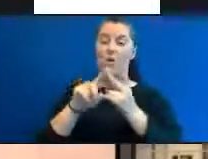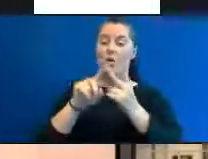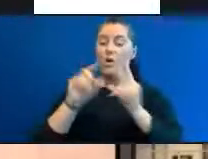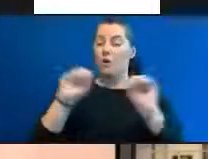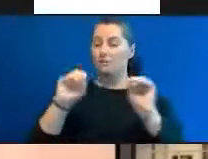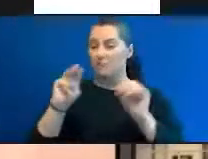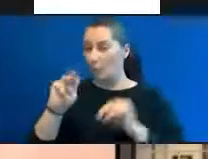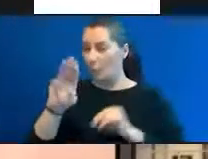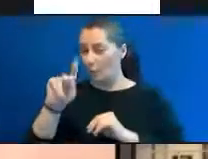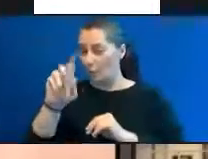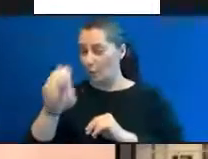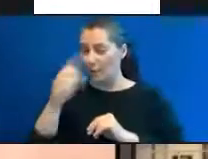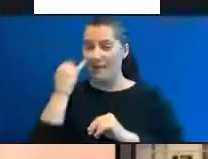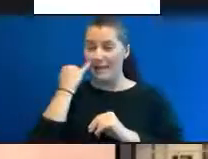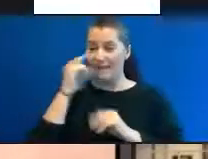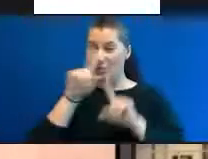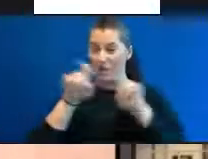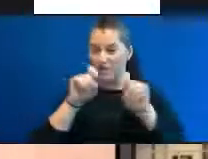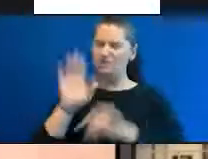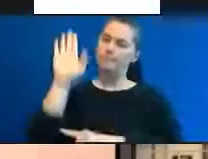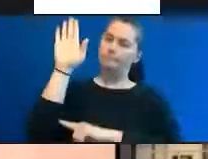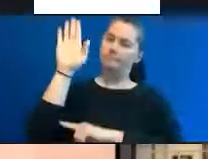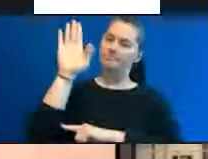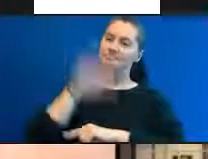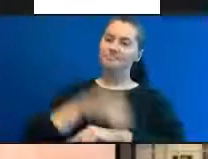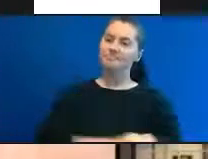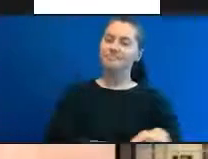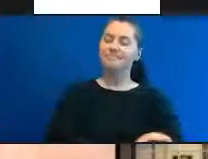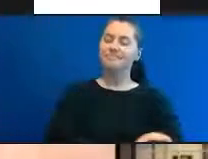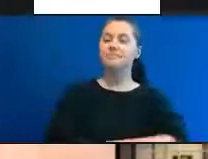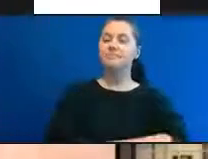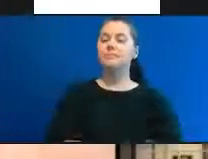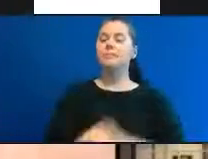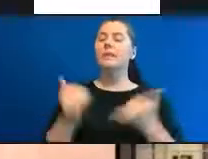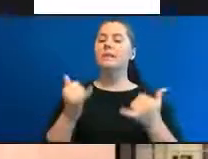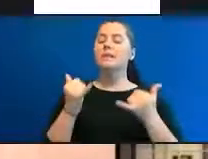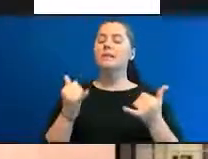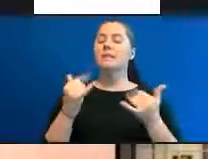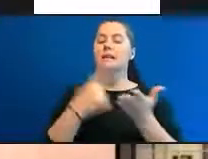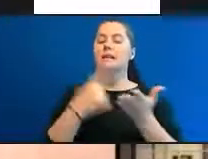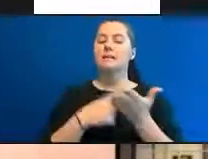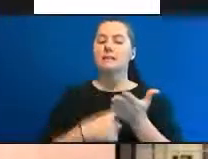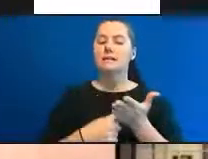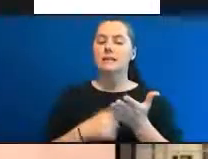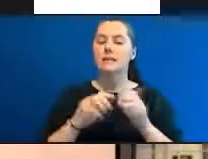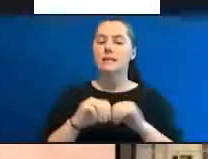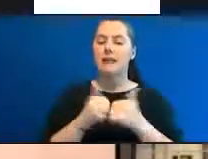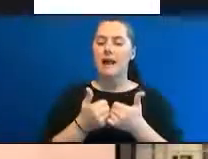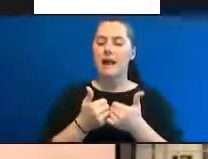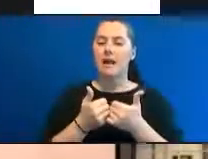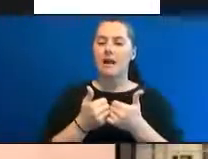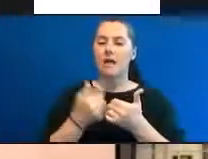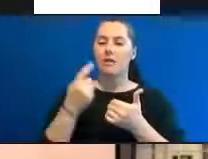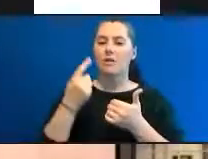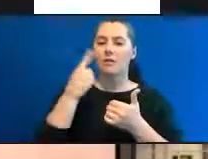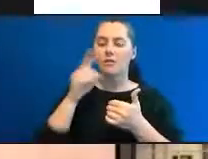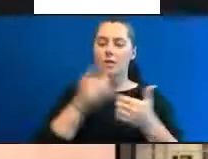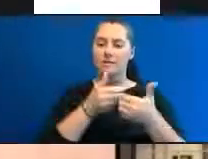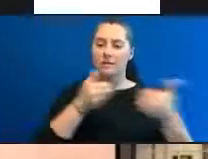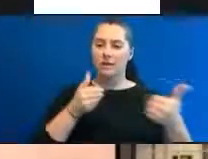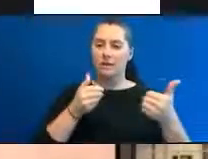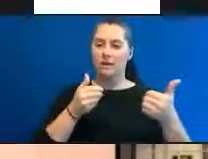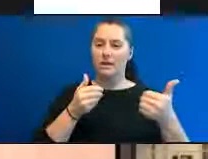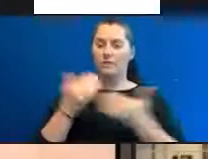them. Today we're going to go over a little bit about how to segregate your spend for restricted/unrestricted revenue